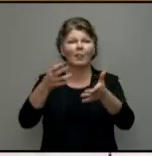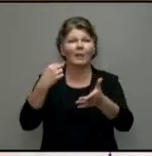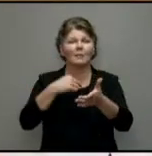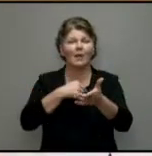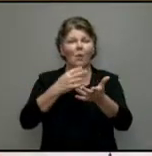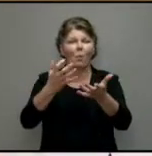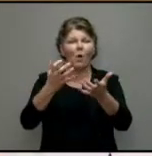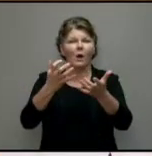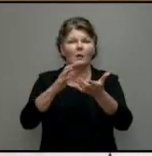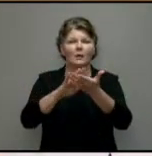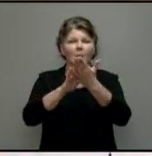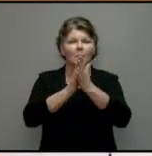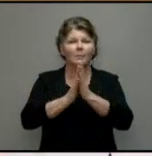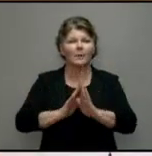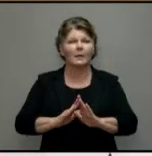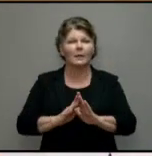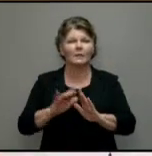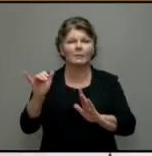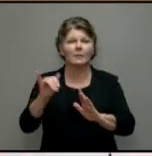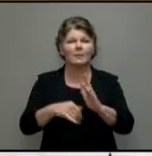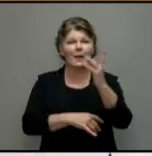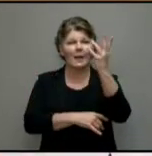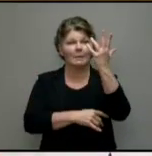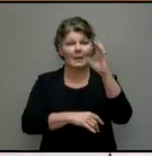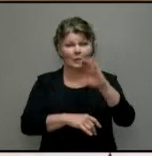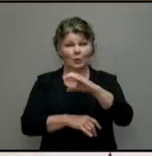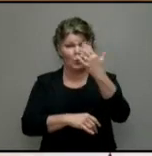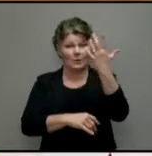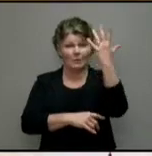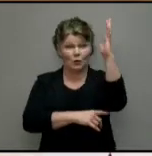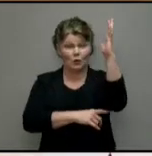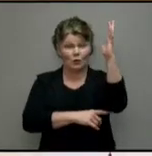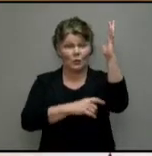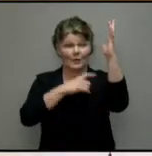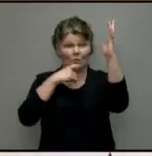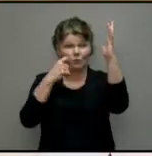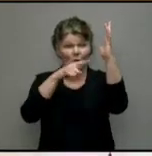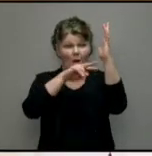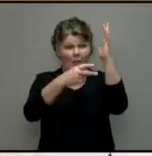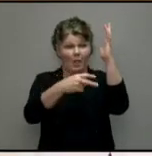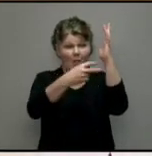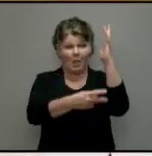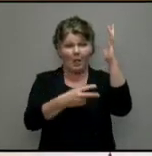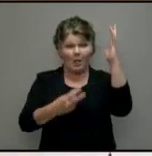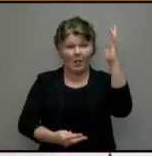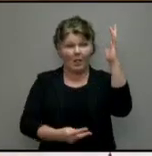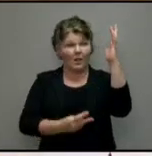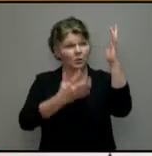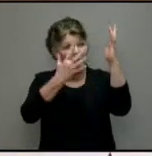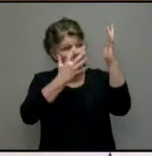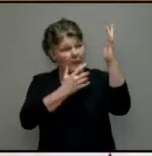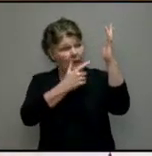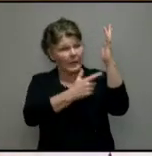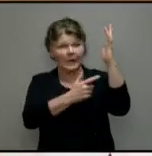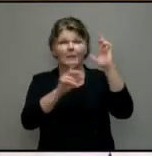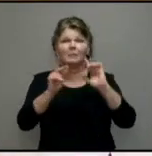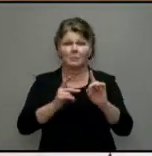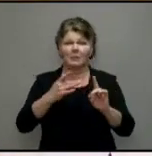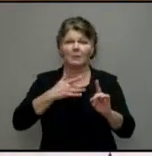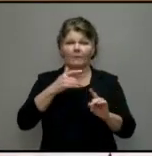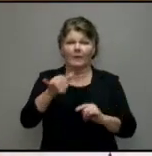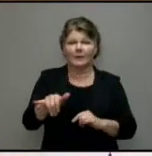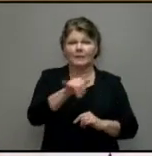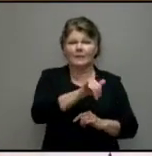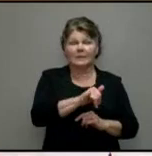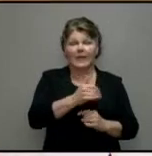But like dried up needles dropping off of our Christmas tree, many people struggle with this post-holiday blase. And